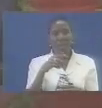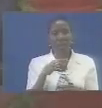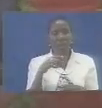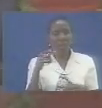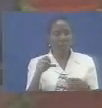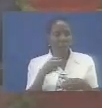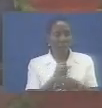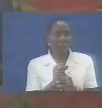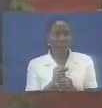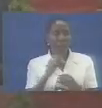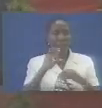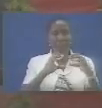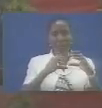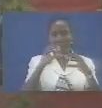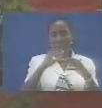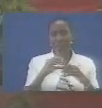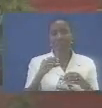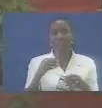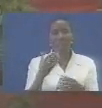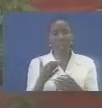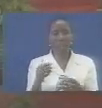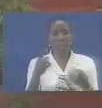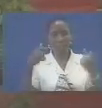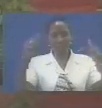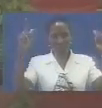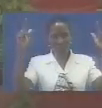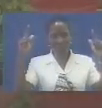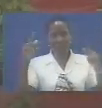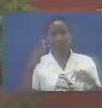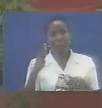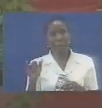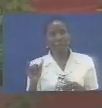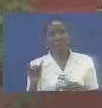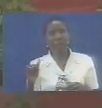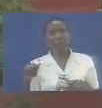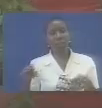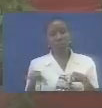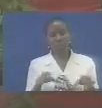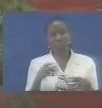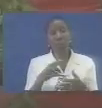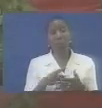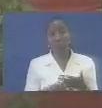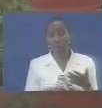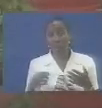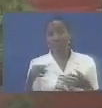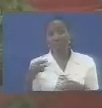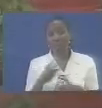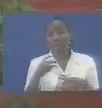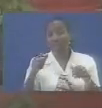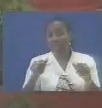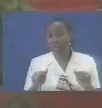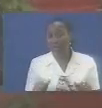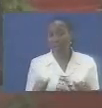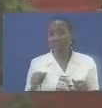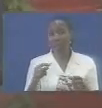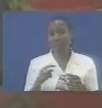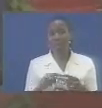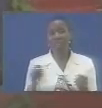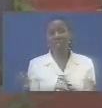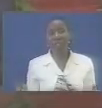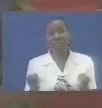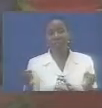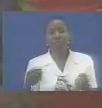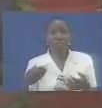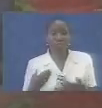stimulus package a success by doing whatever it can to offer facilities which encourages new